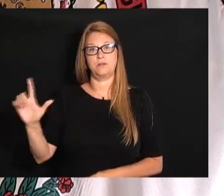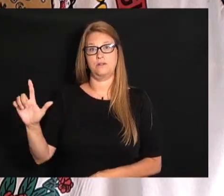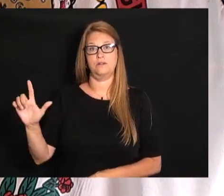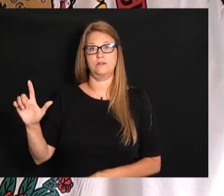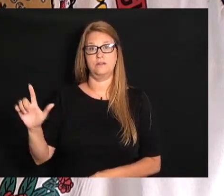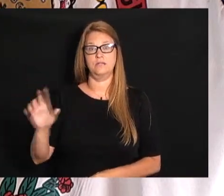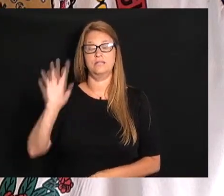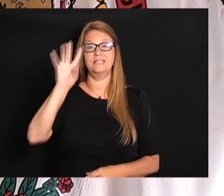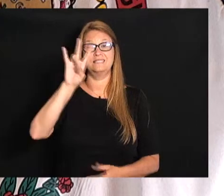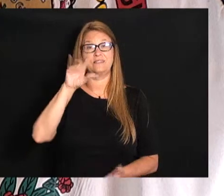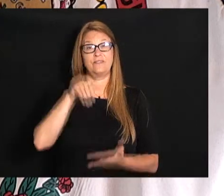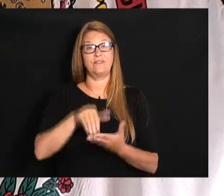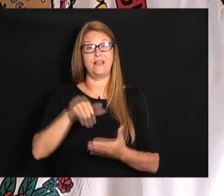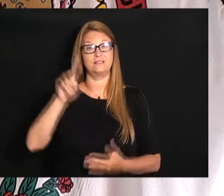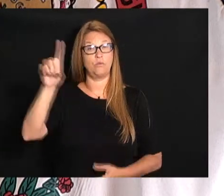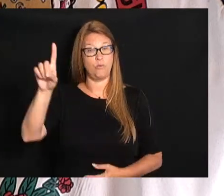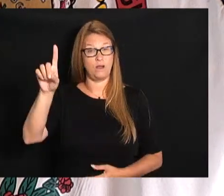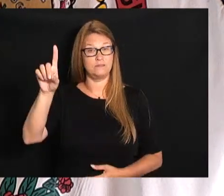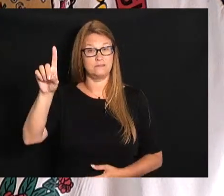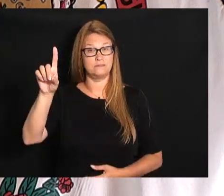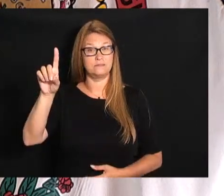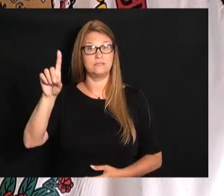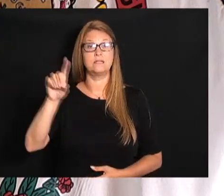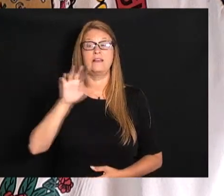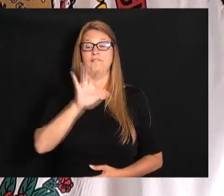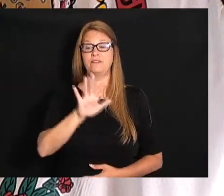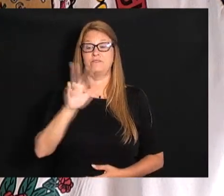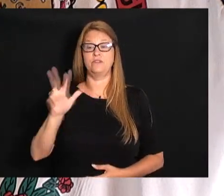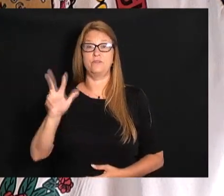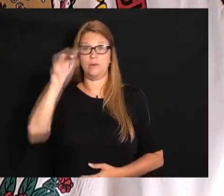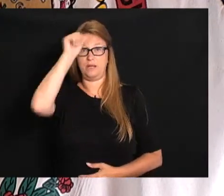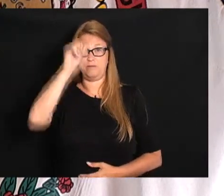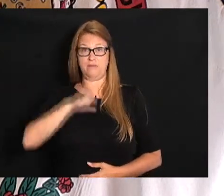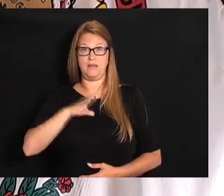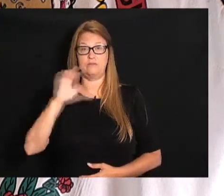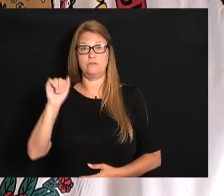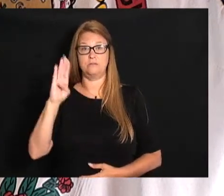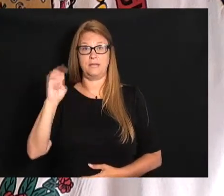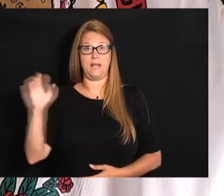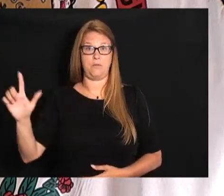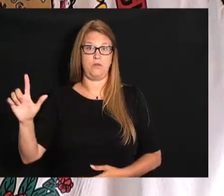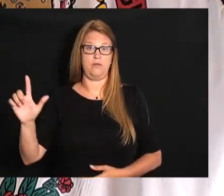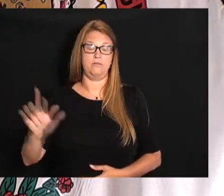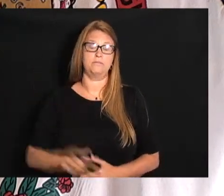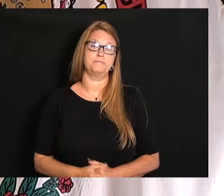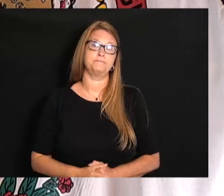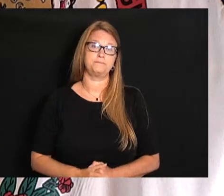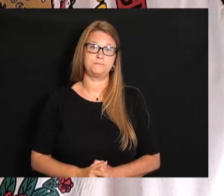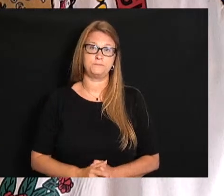And the 7,001st death is a 53-year-old male from Cabell County.